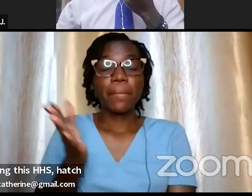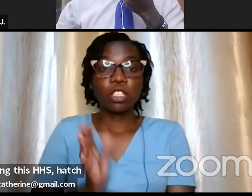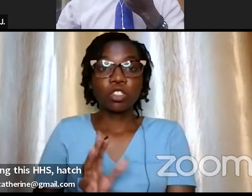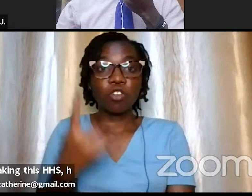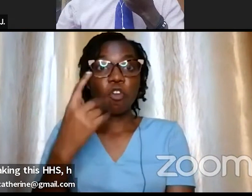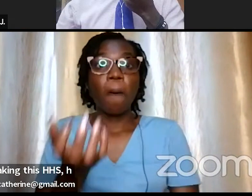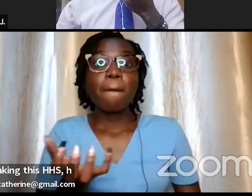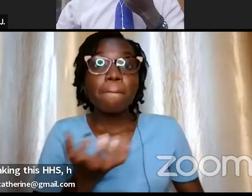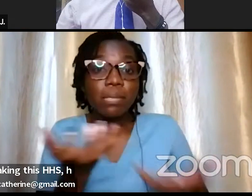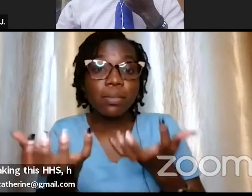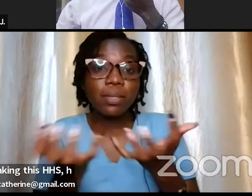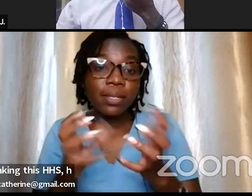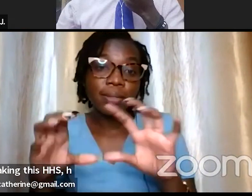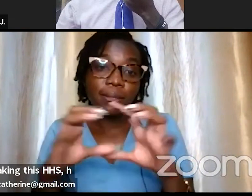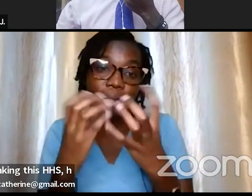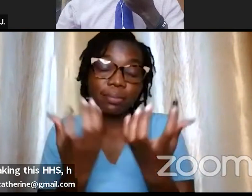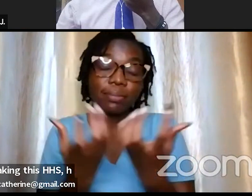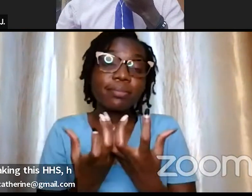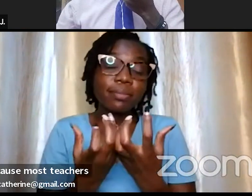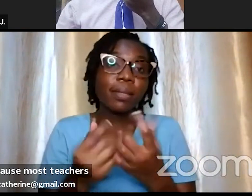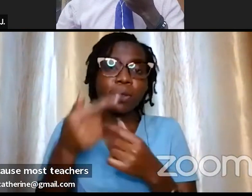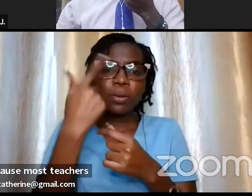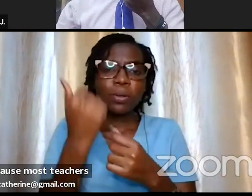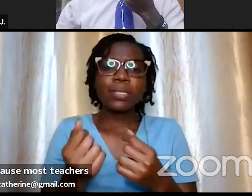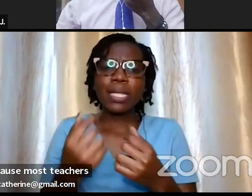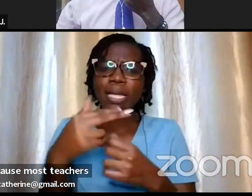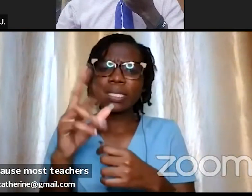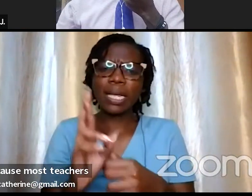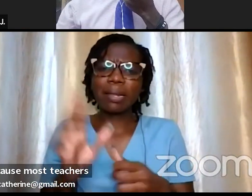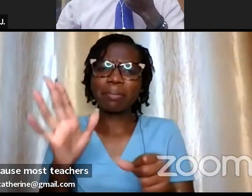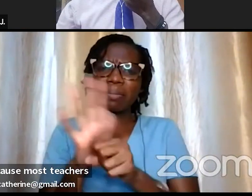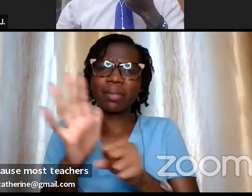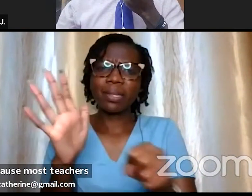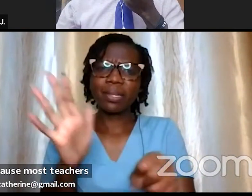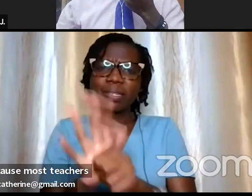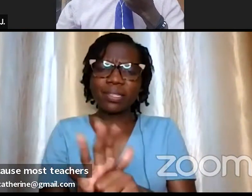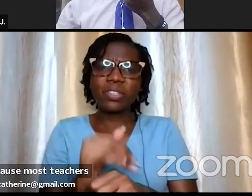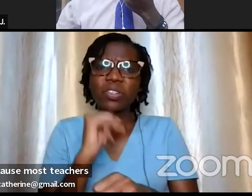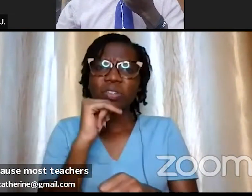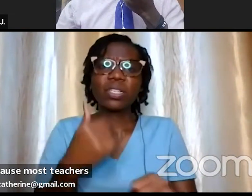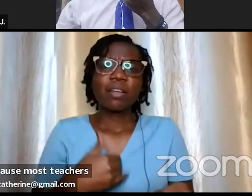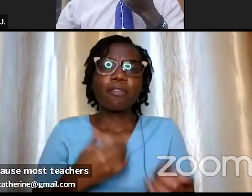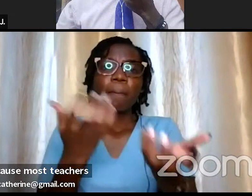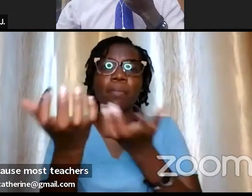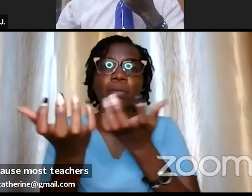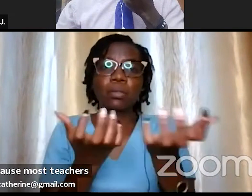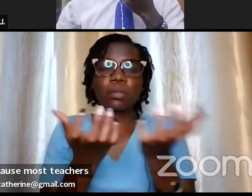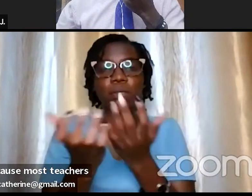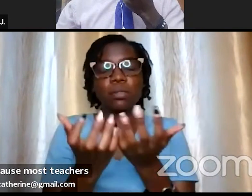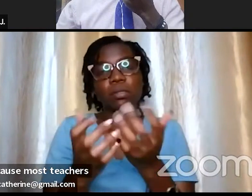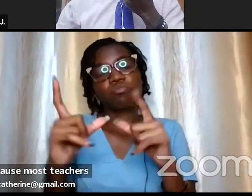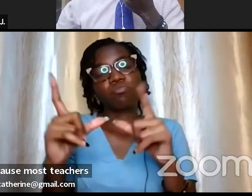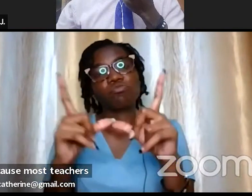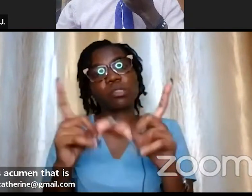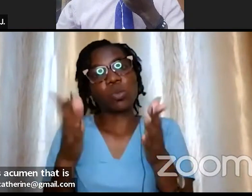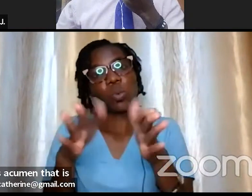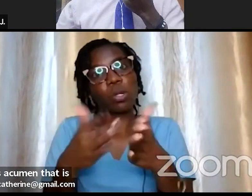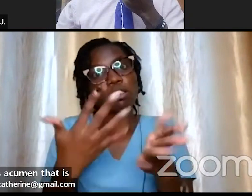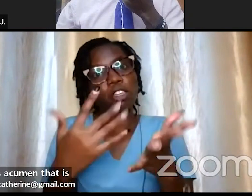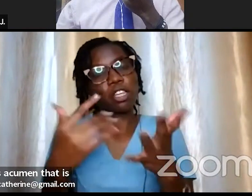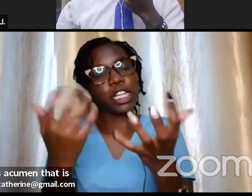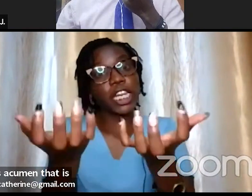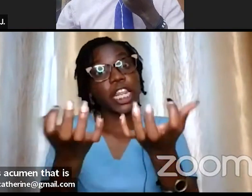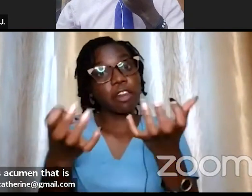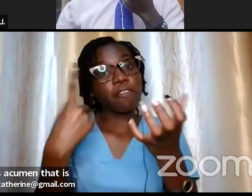business classes, because most HRs don't have those the business acumen that is required for the